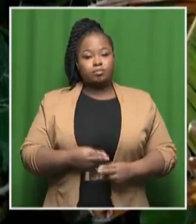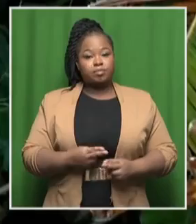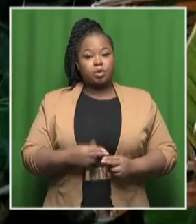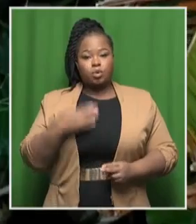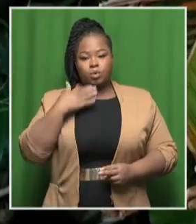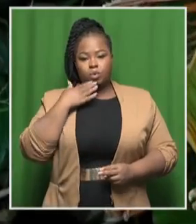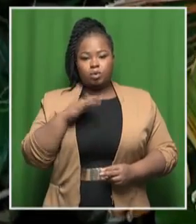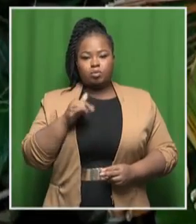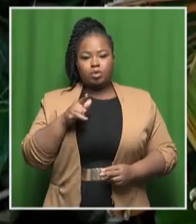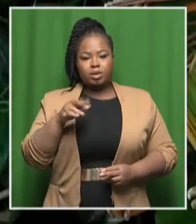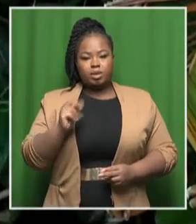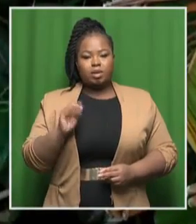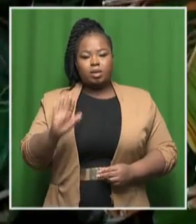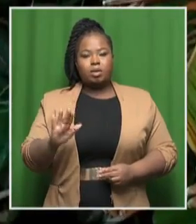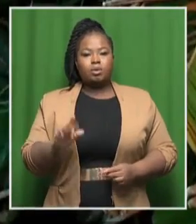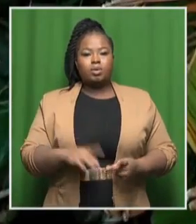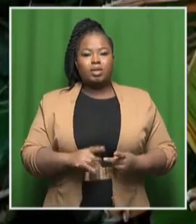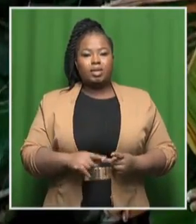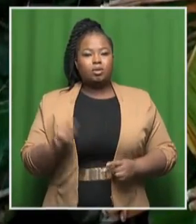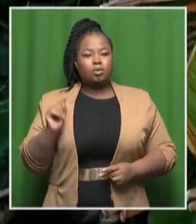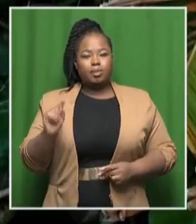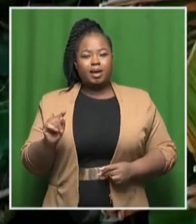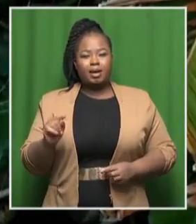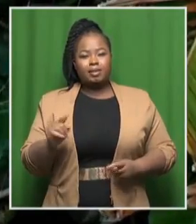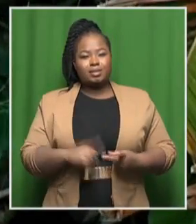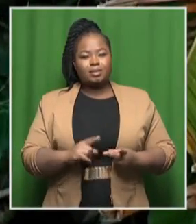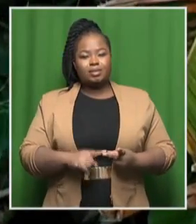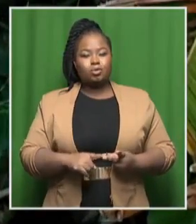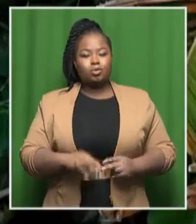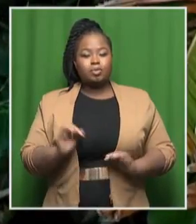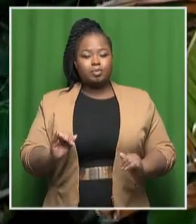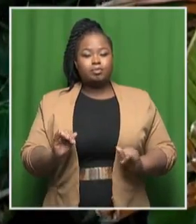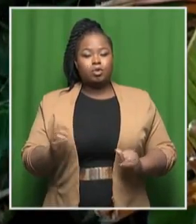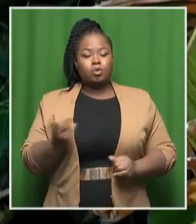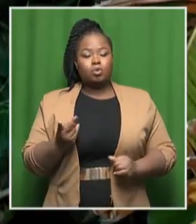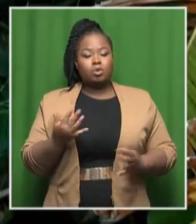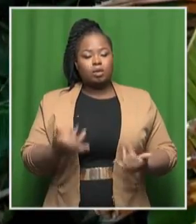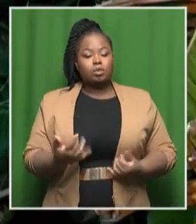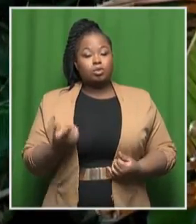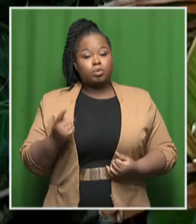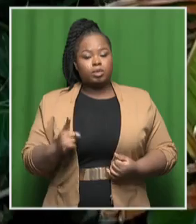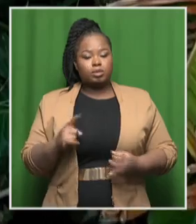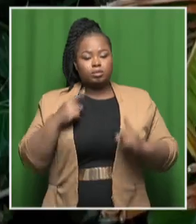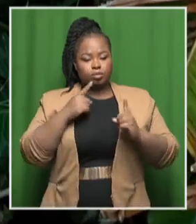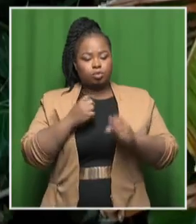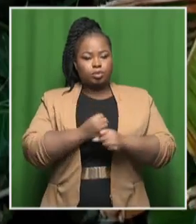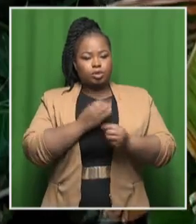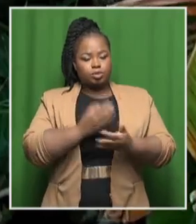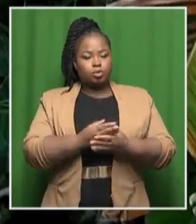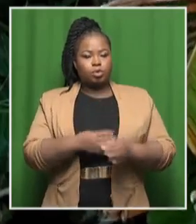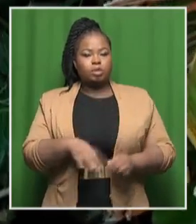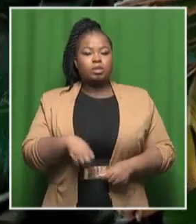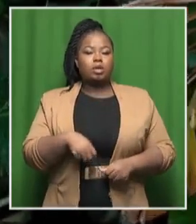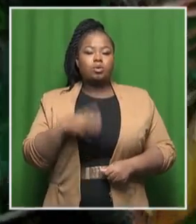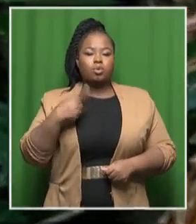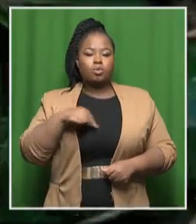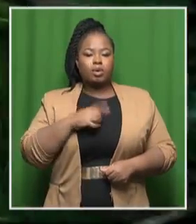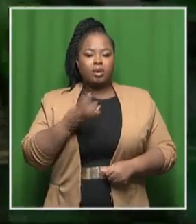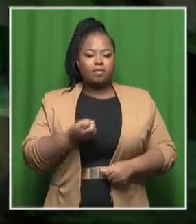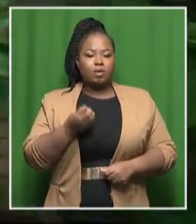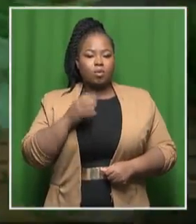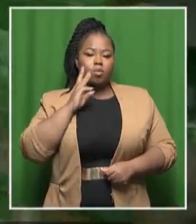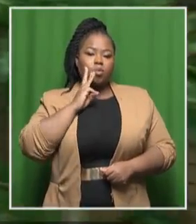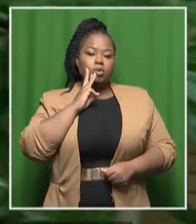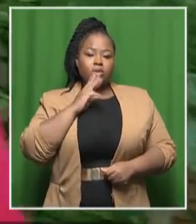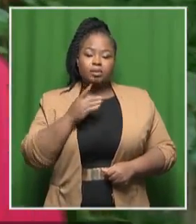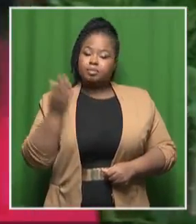Barry Martin. Tell us more exactly how bad are the infrastructure problems and what the municipality is doing to try and make sure our taps don't run dry. Mr. Martin,